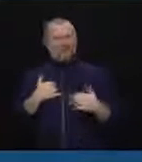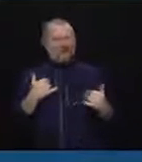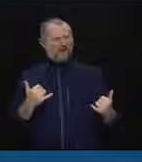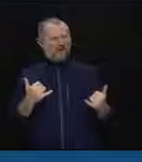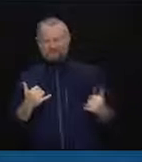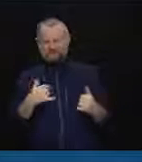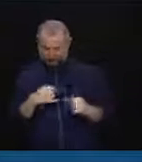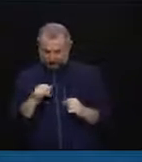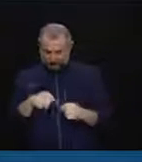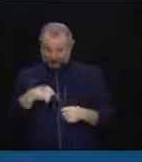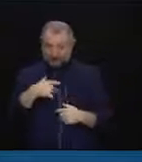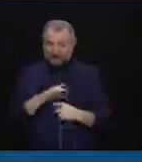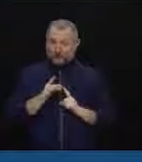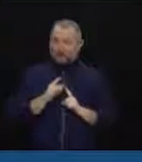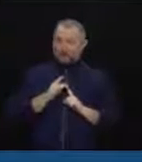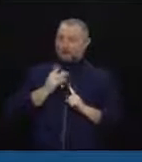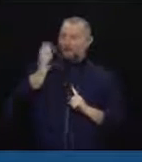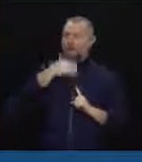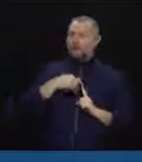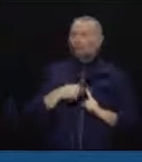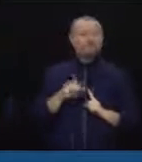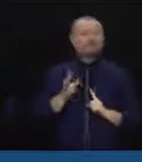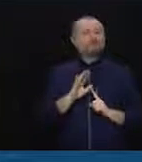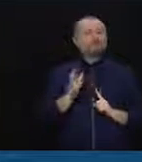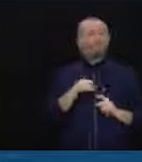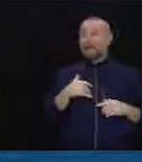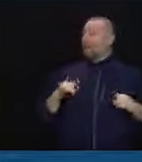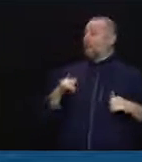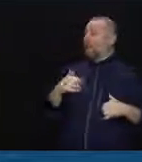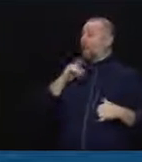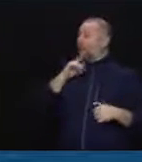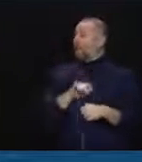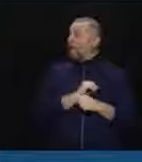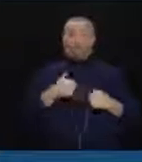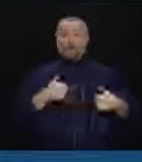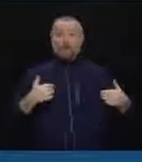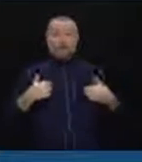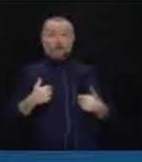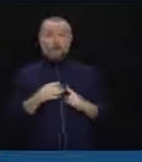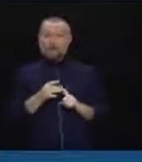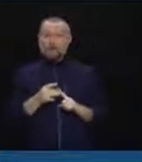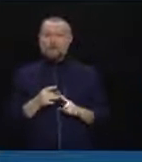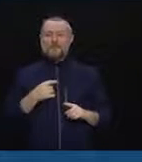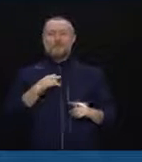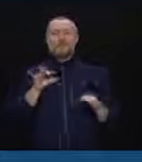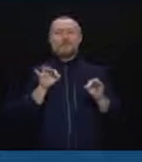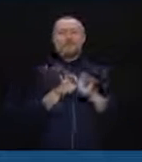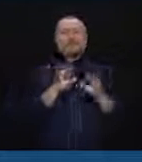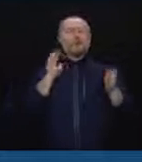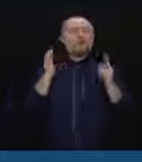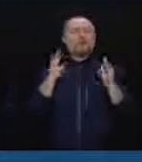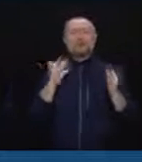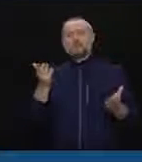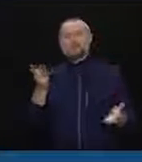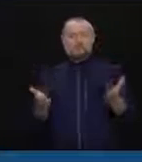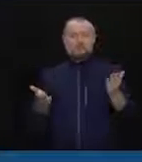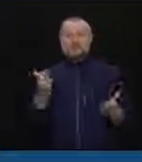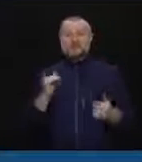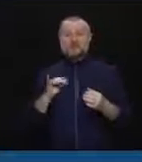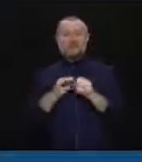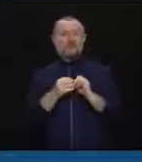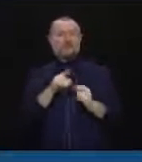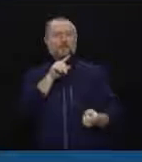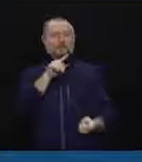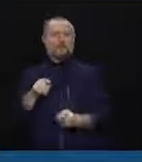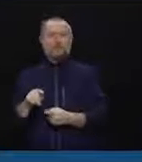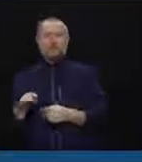COVID. So that's another comparison that we thought was important. And these numbers are down all across the state. I talked to